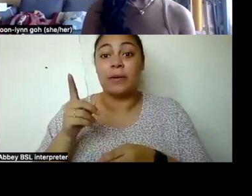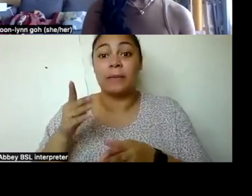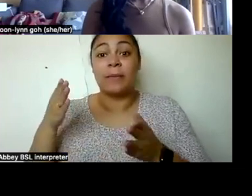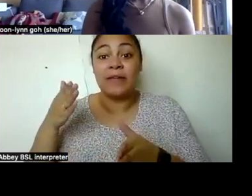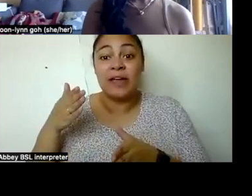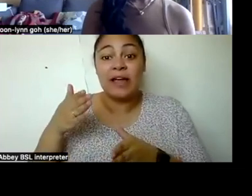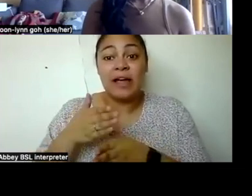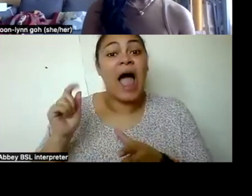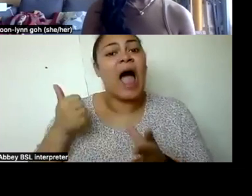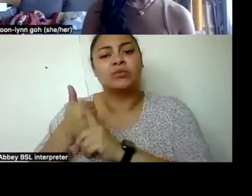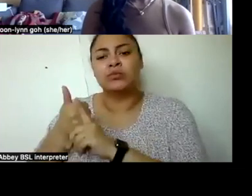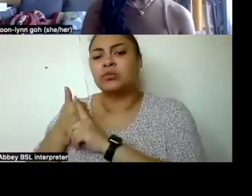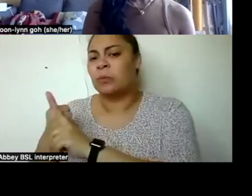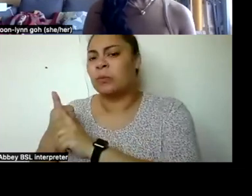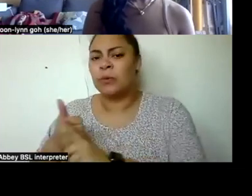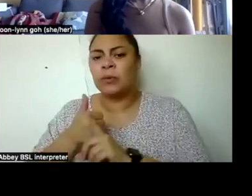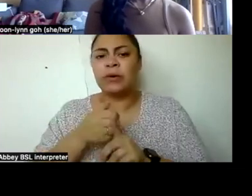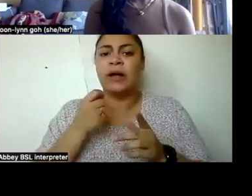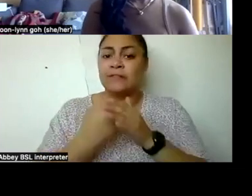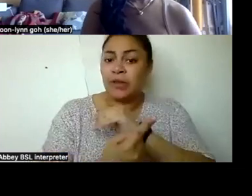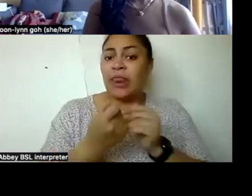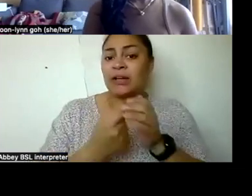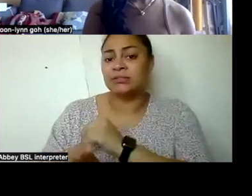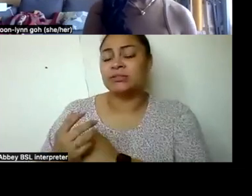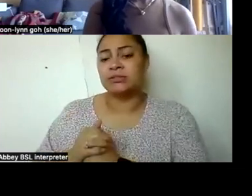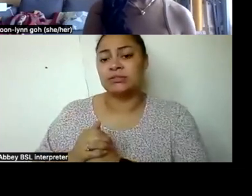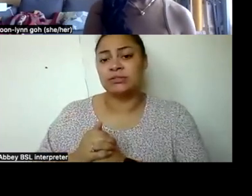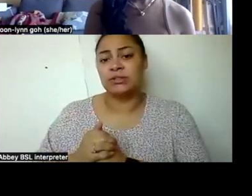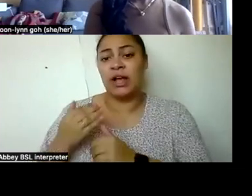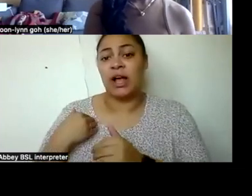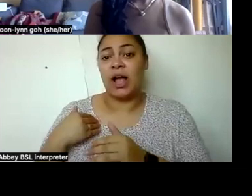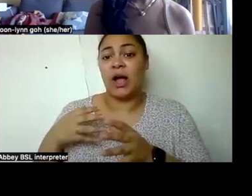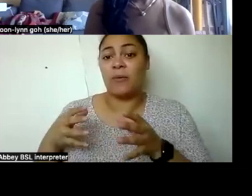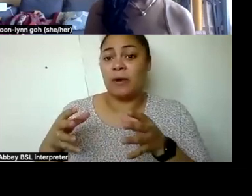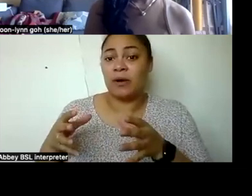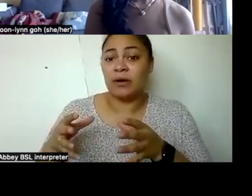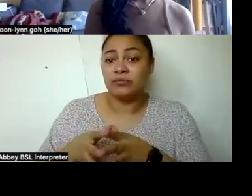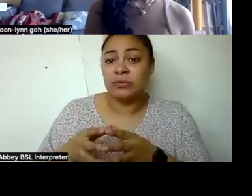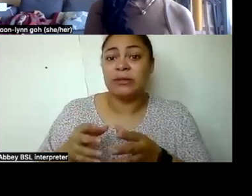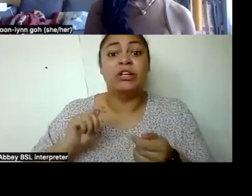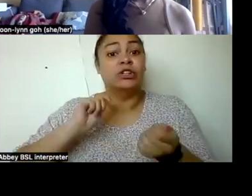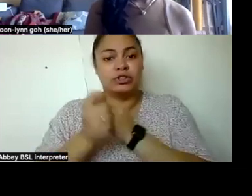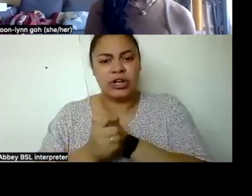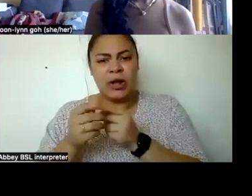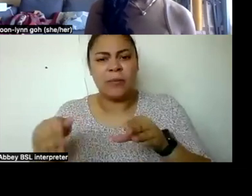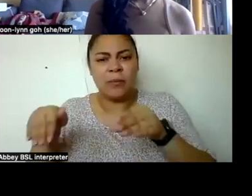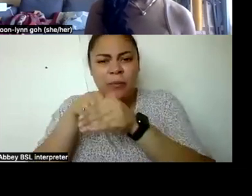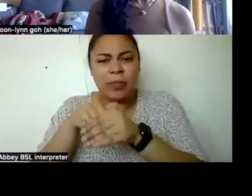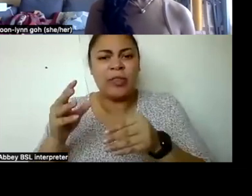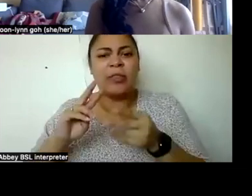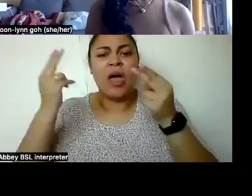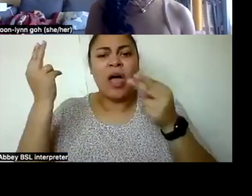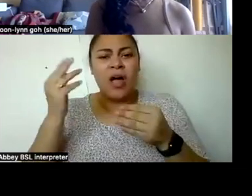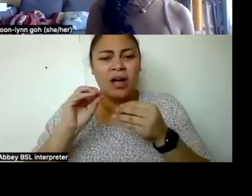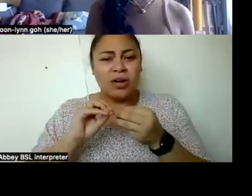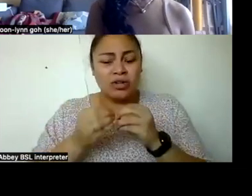we can support global majority freelancers. And our remit is to make inclusive change within the arts and cultural sector.